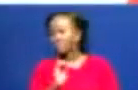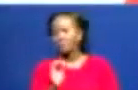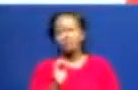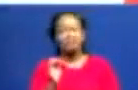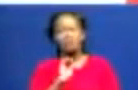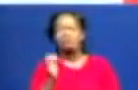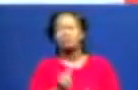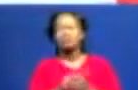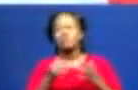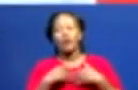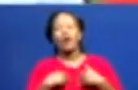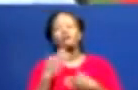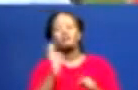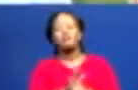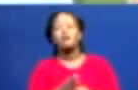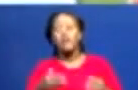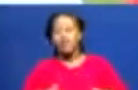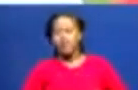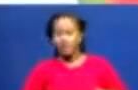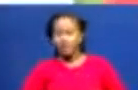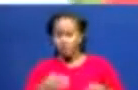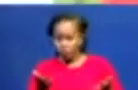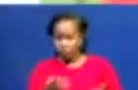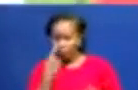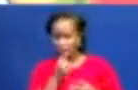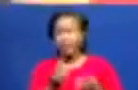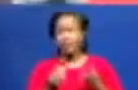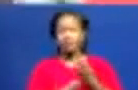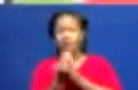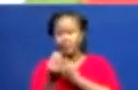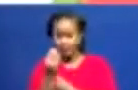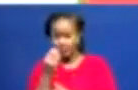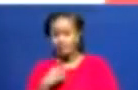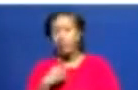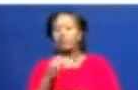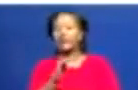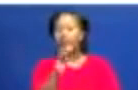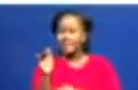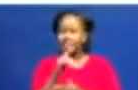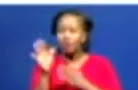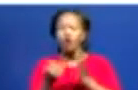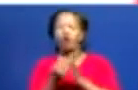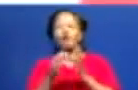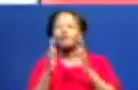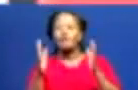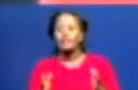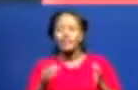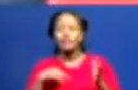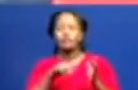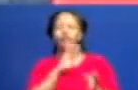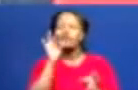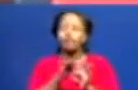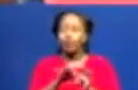vijana wetu waliotumika vibaya. Naambia viongozi wote pale mlipo, nyinyi ni viongozi wetu. Tuliwachagua kama tunawapenda, kama